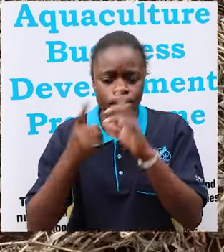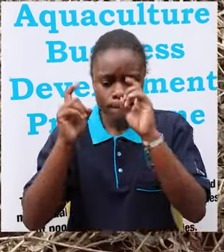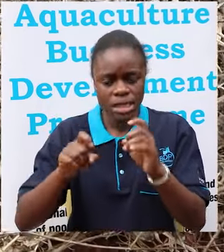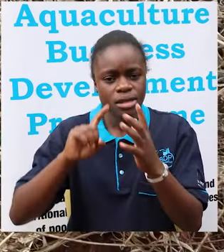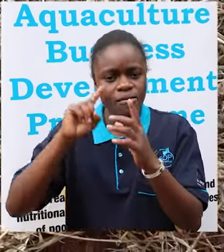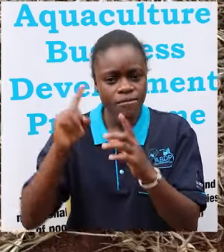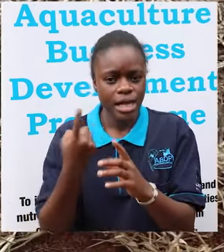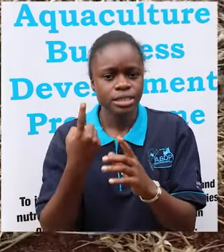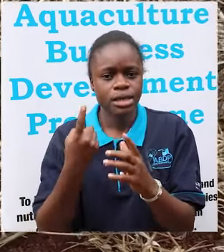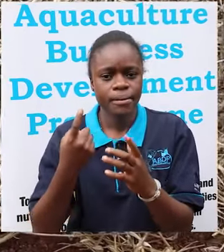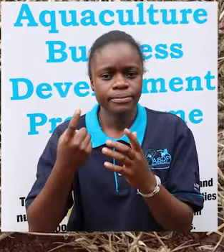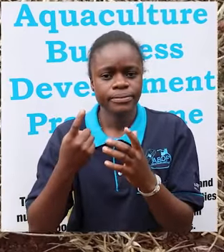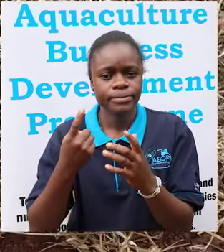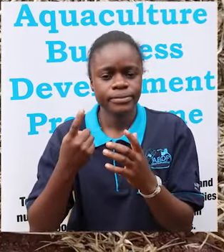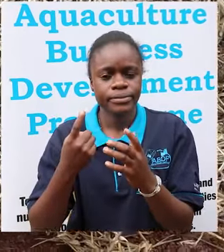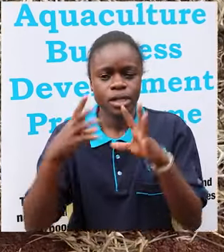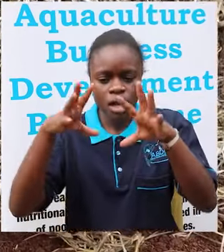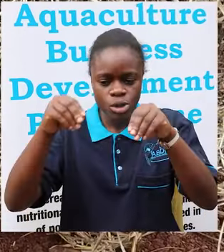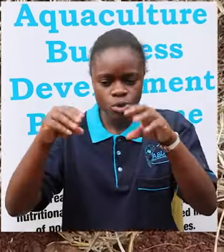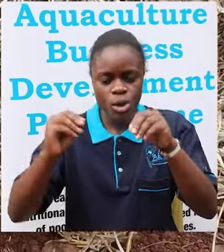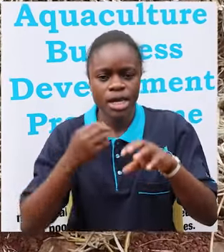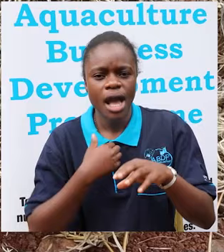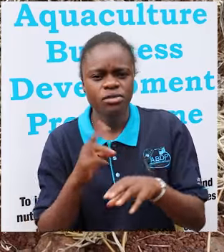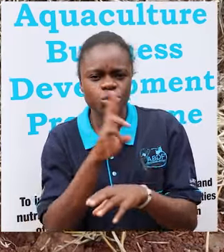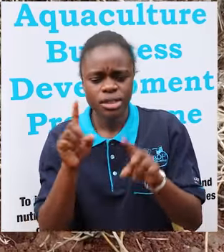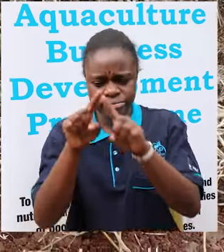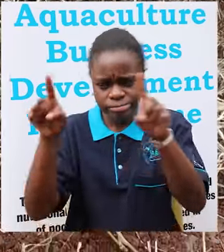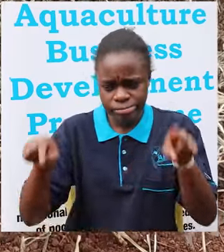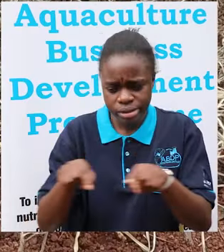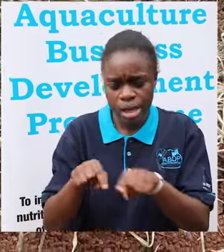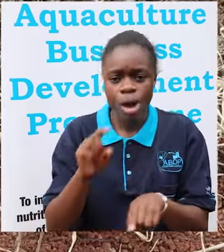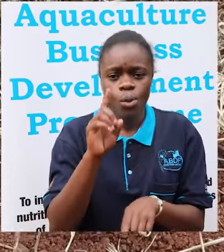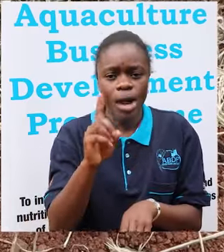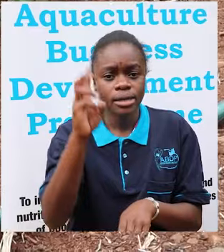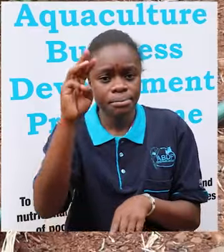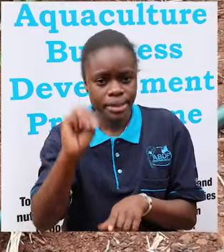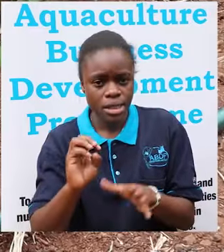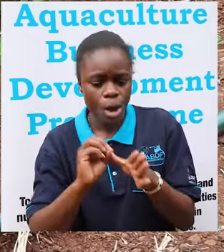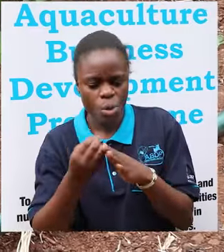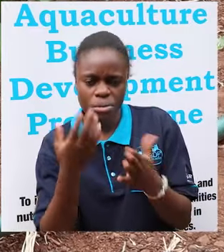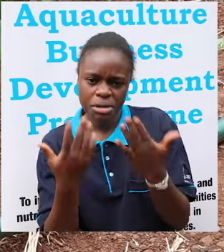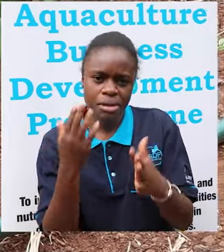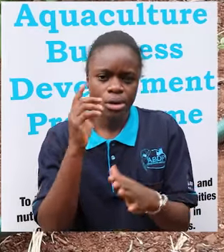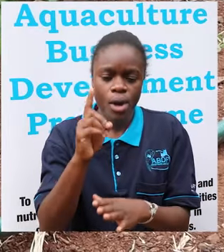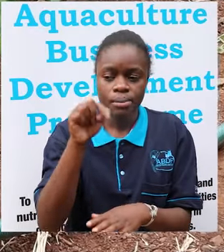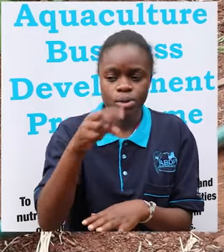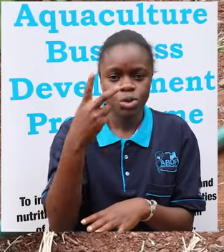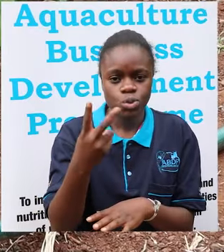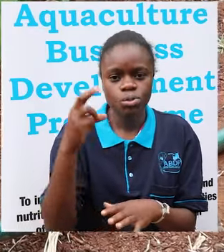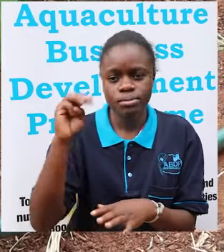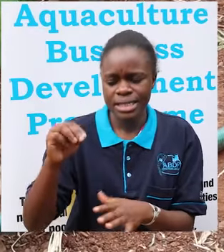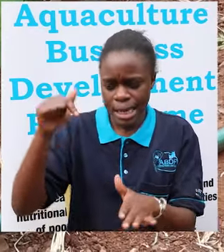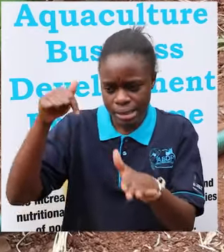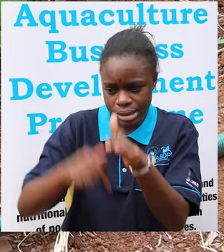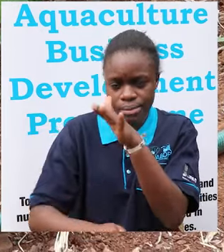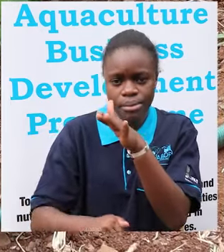you will excavate the soil and at your width of 1 meter or 1.2 meters